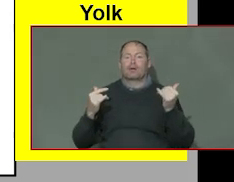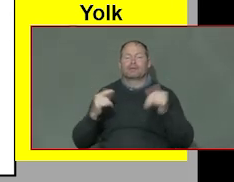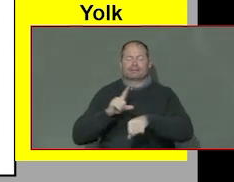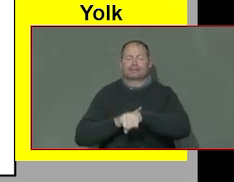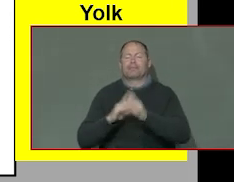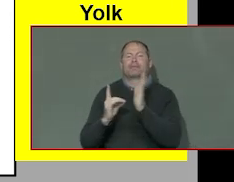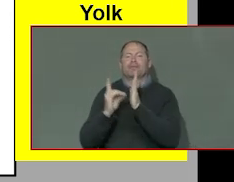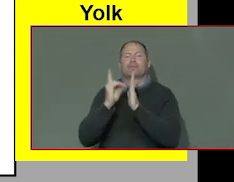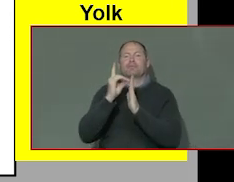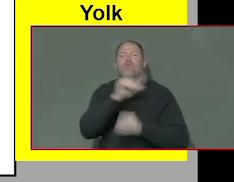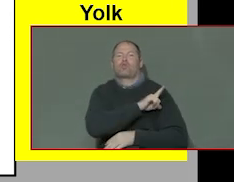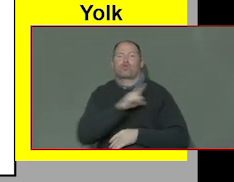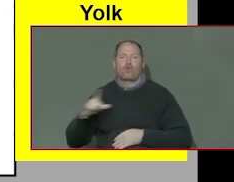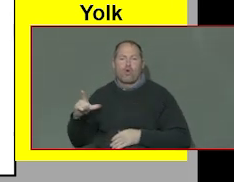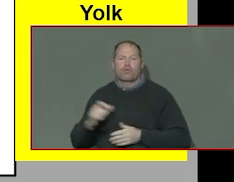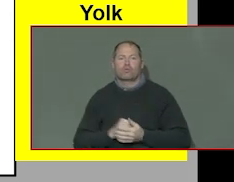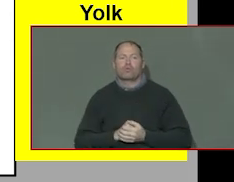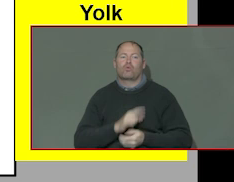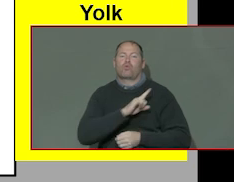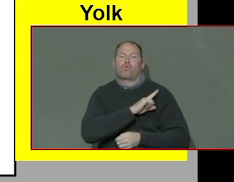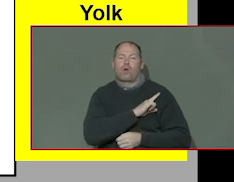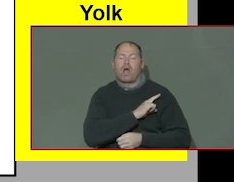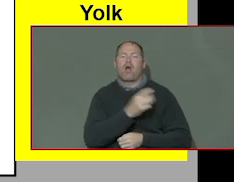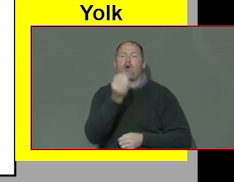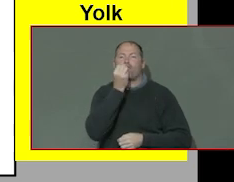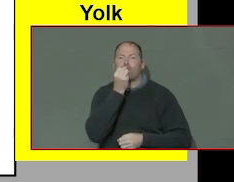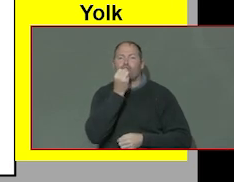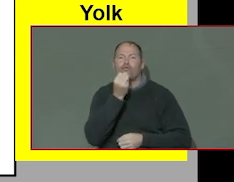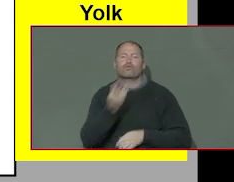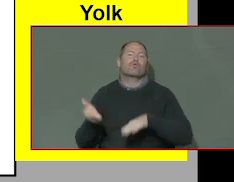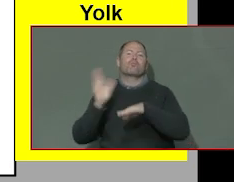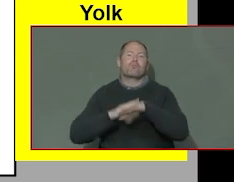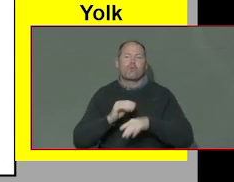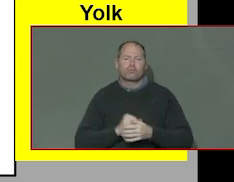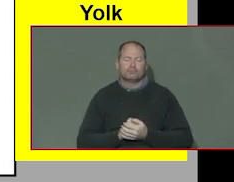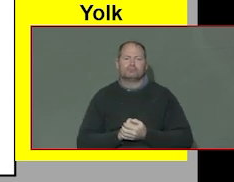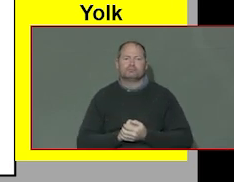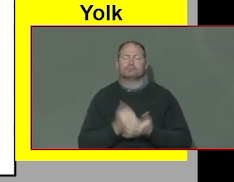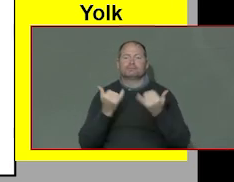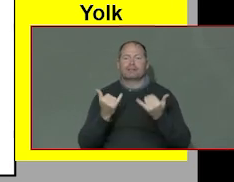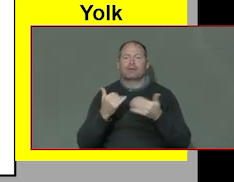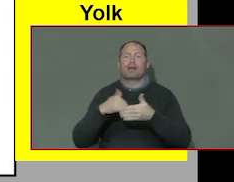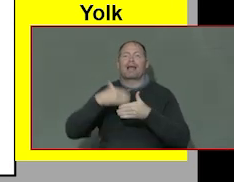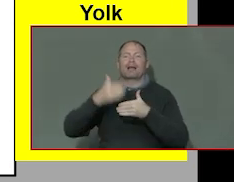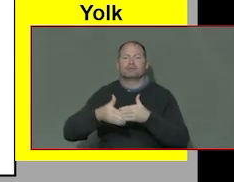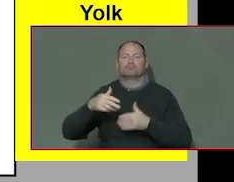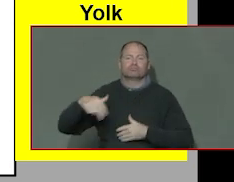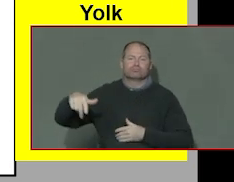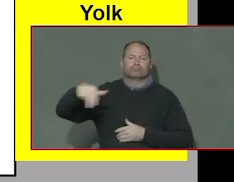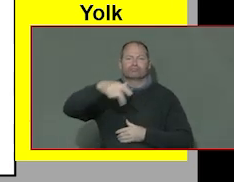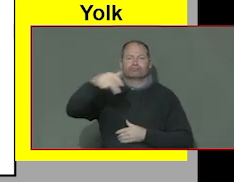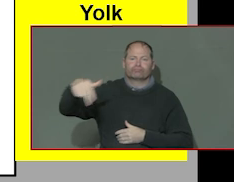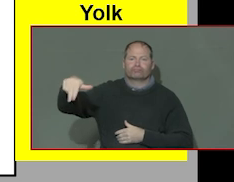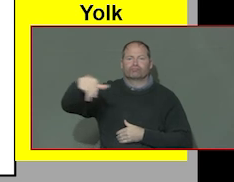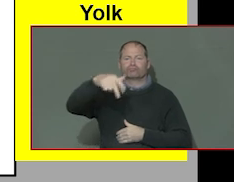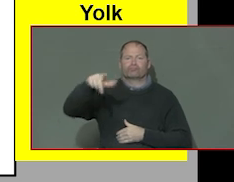period. Why? Because you have more nourishment. So the moment they get out of the egg, they can run, they are protected,